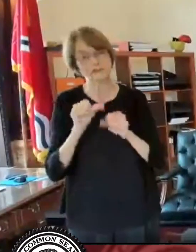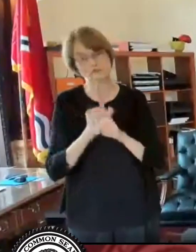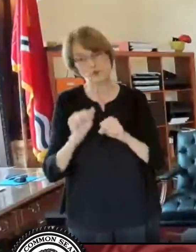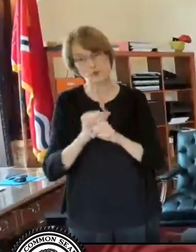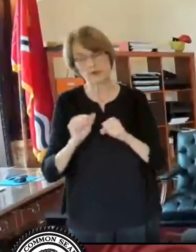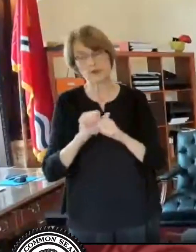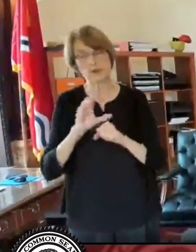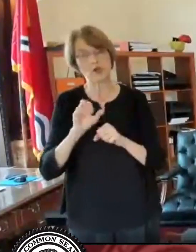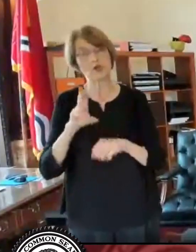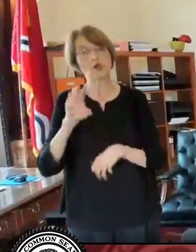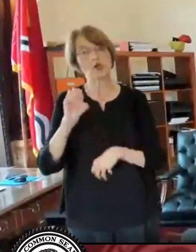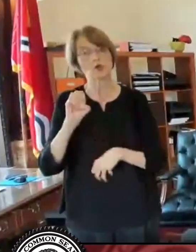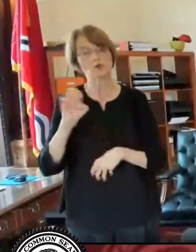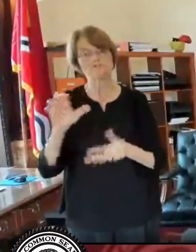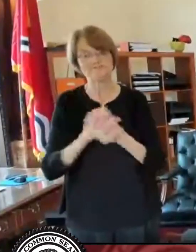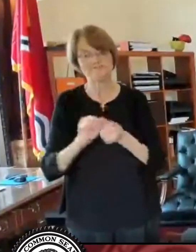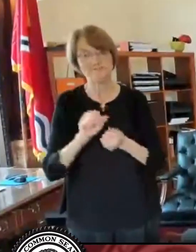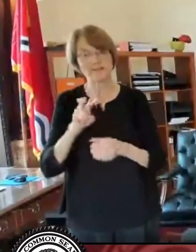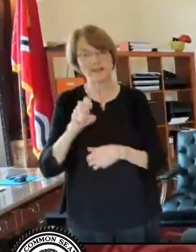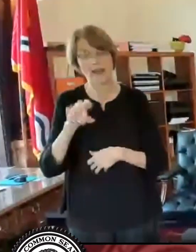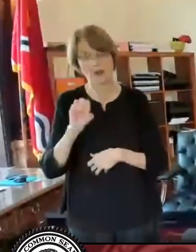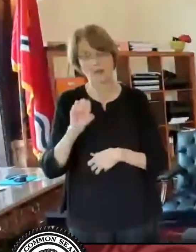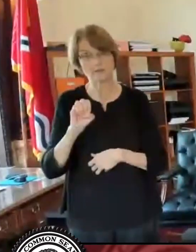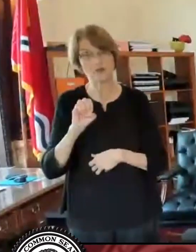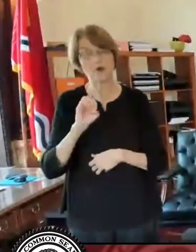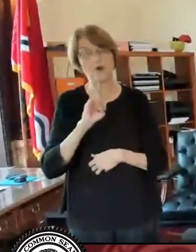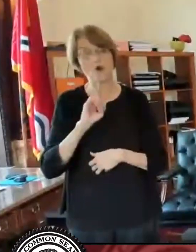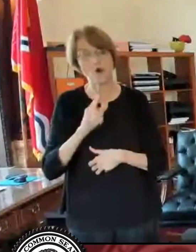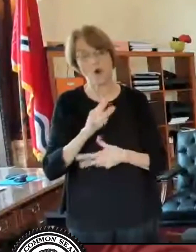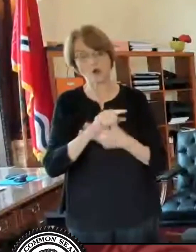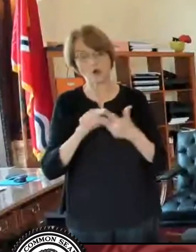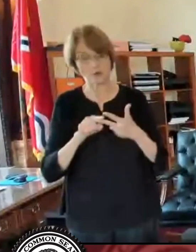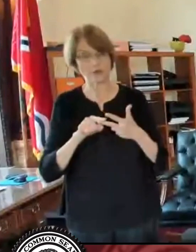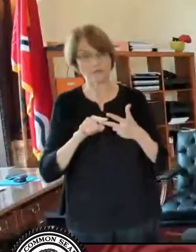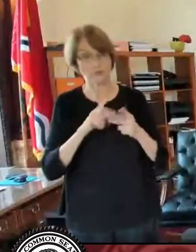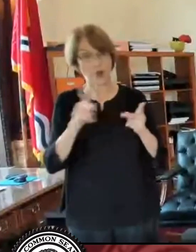Cure Violence, all 3 locations are up and running.